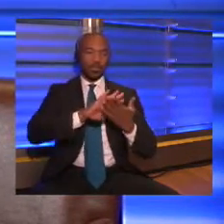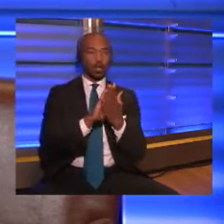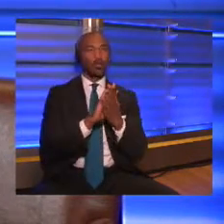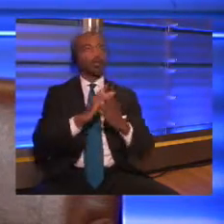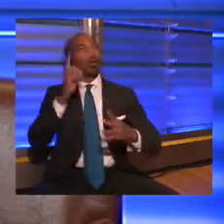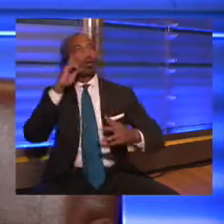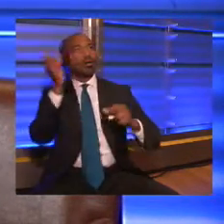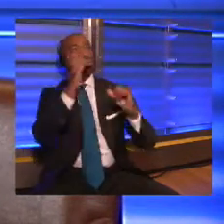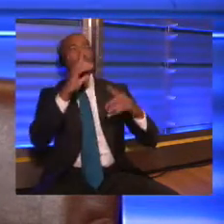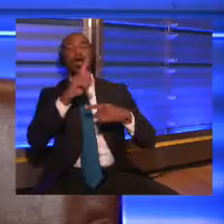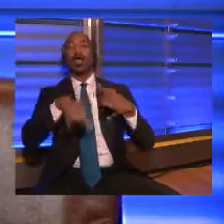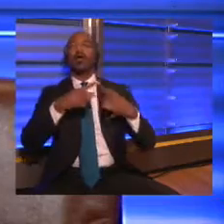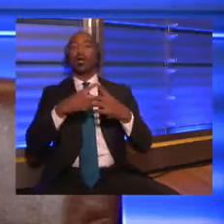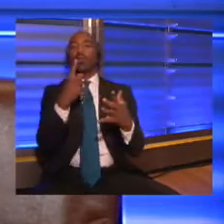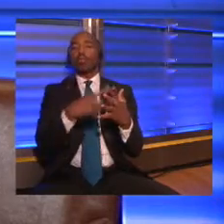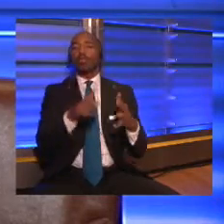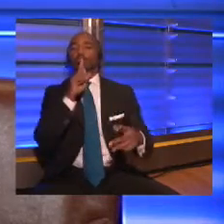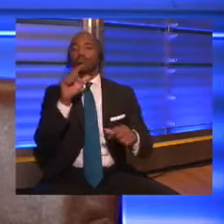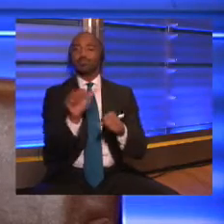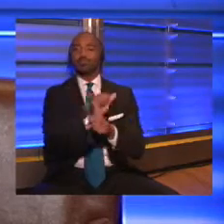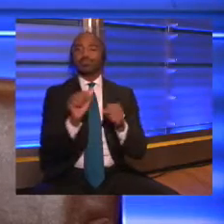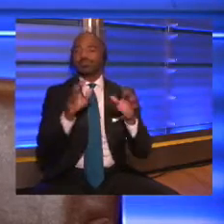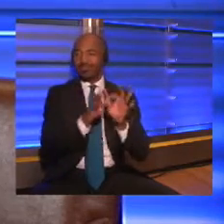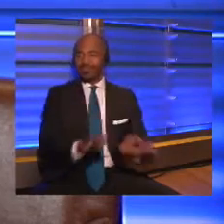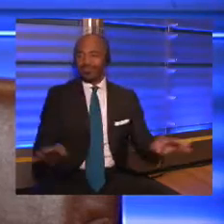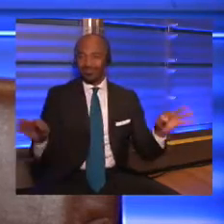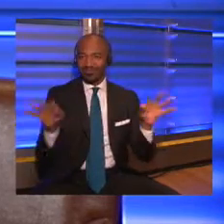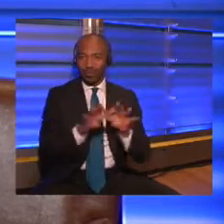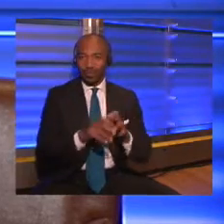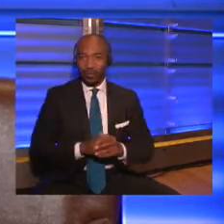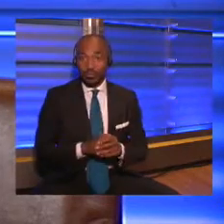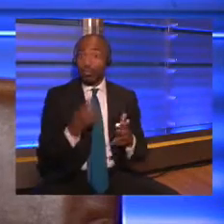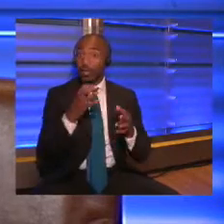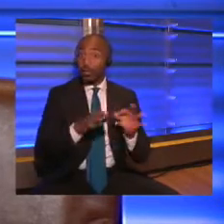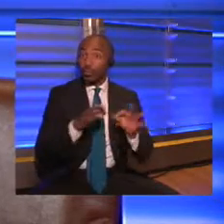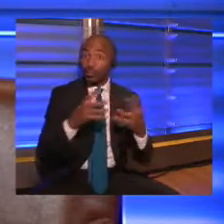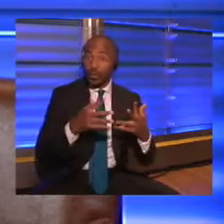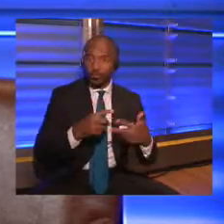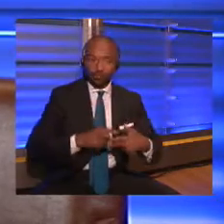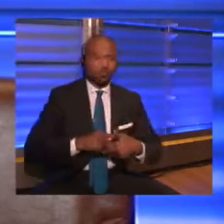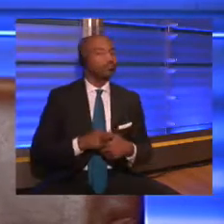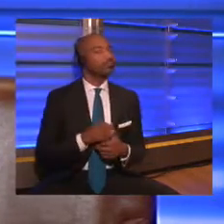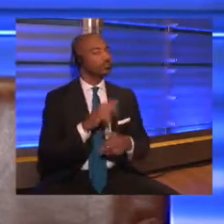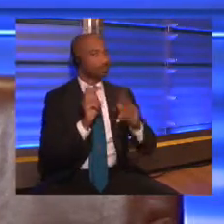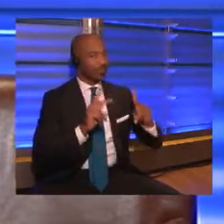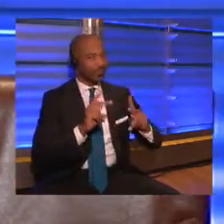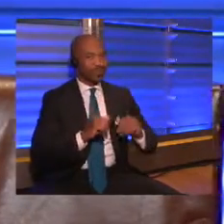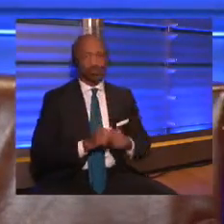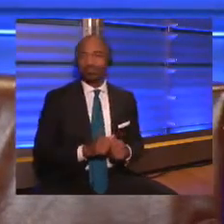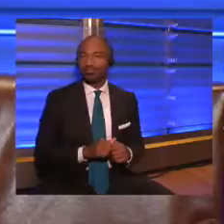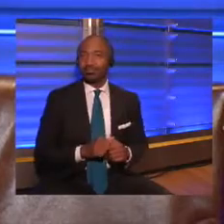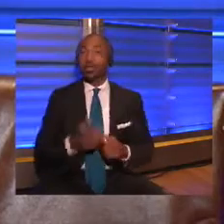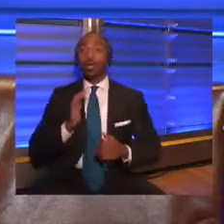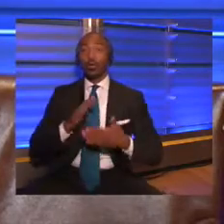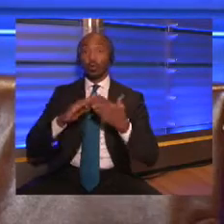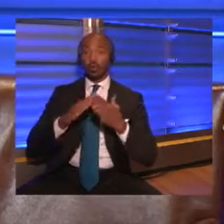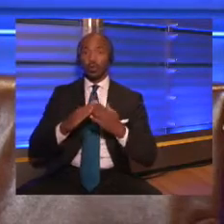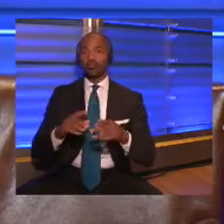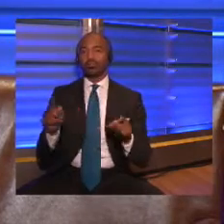things that truly matter. People, our communities, and the